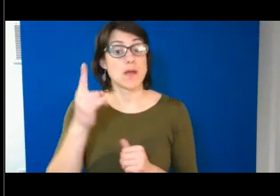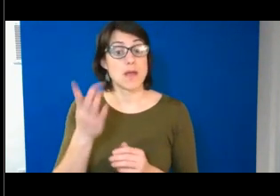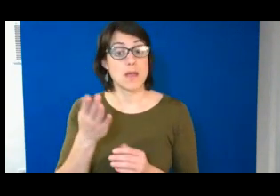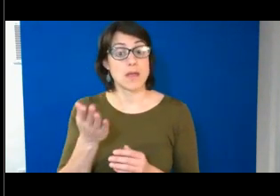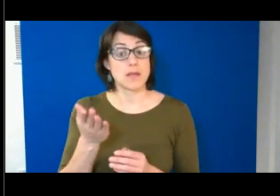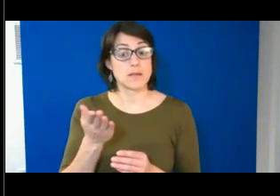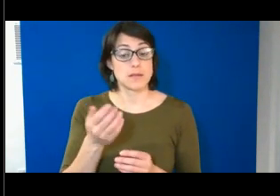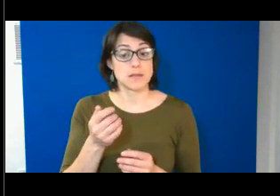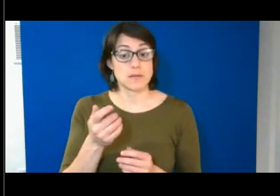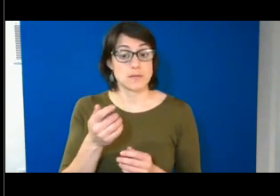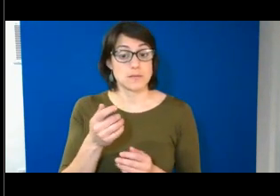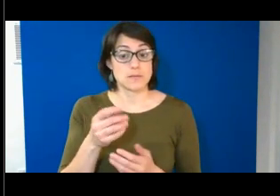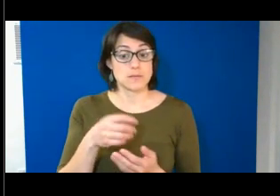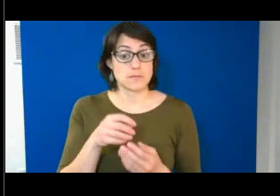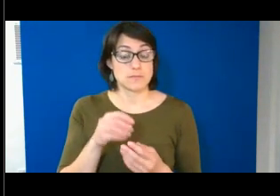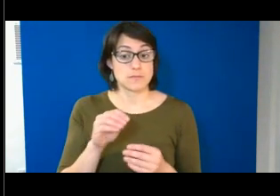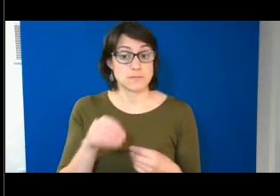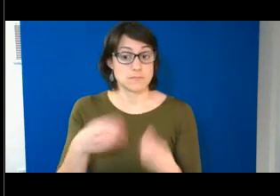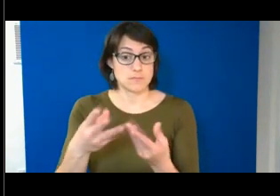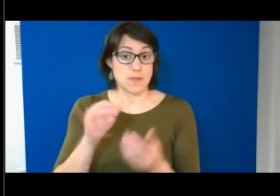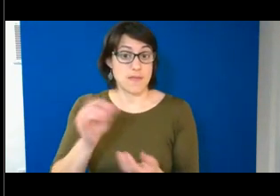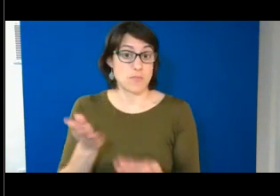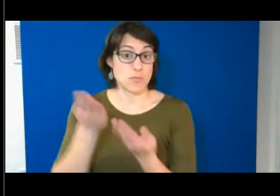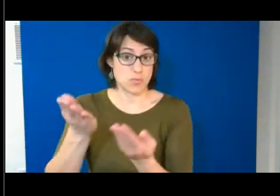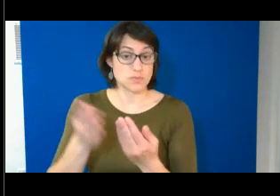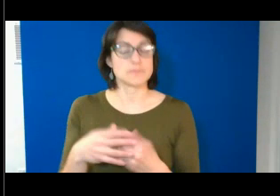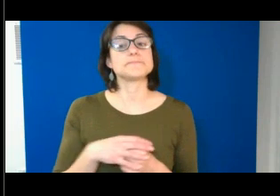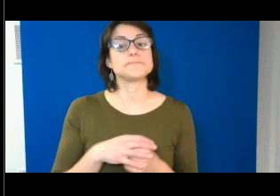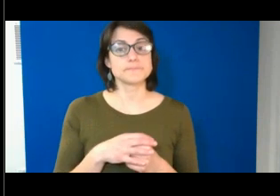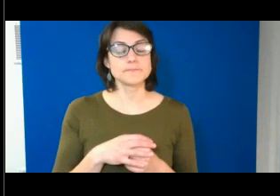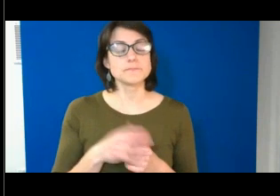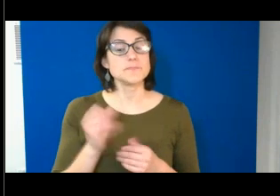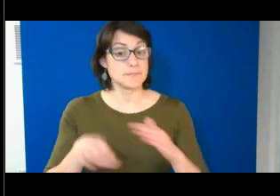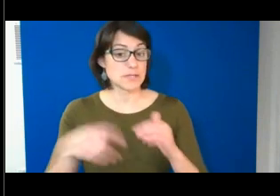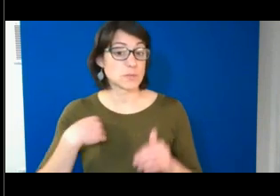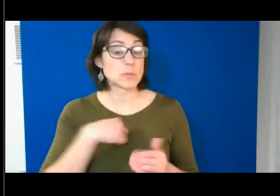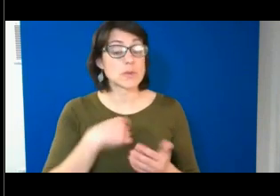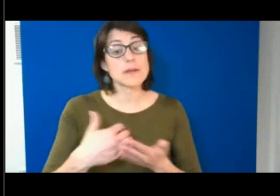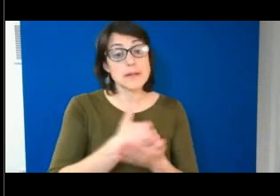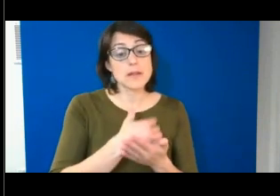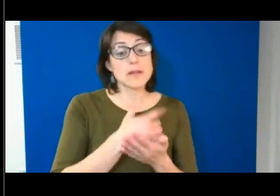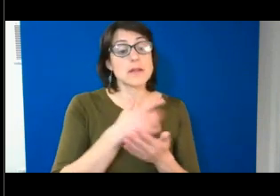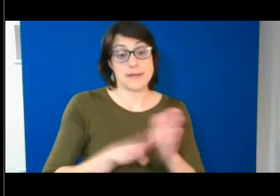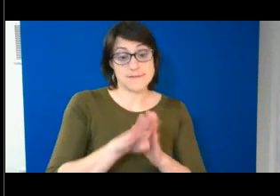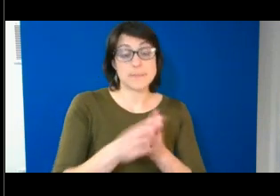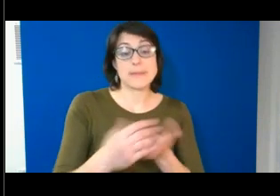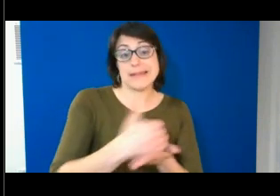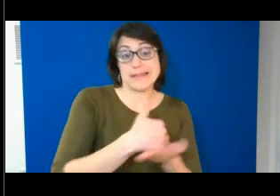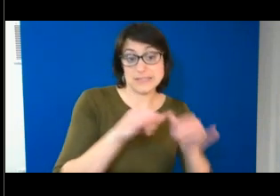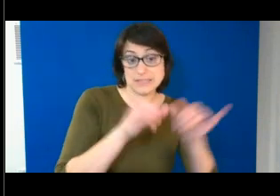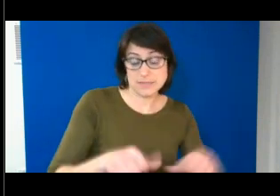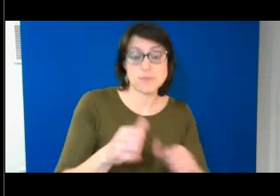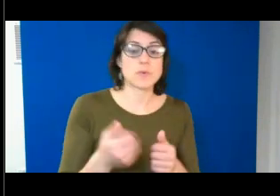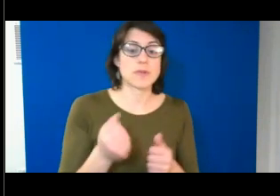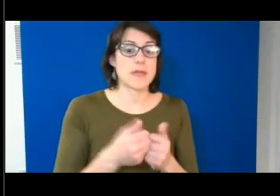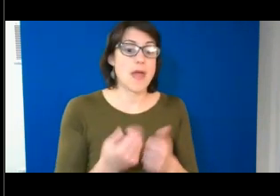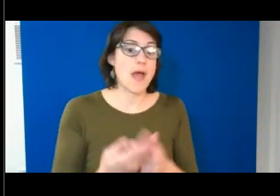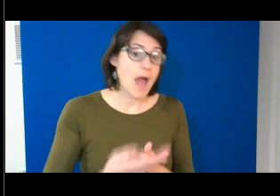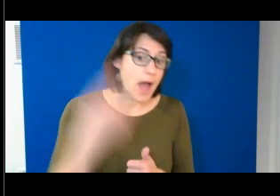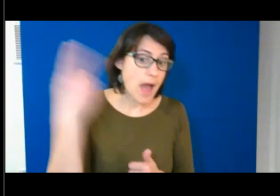please. So basically, we are going to developing a collection system with high sensitivity and specificity,